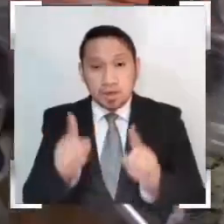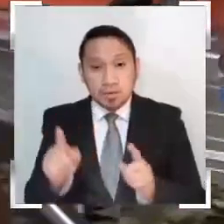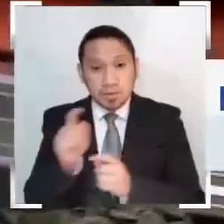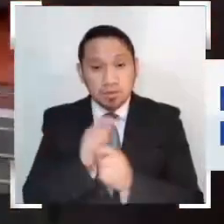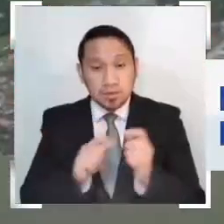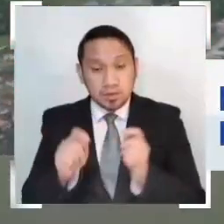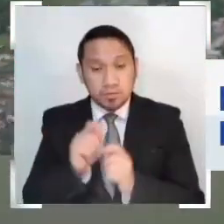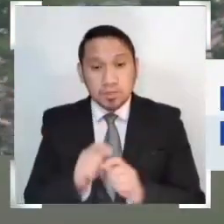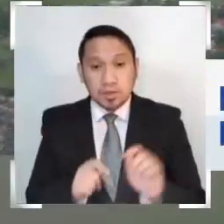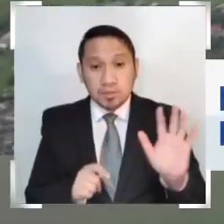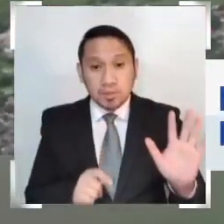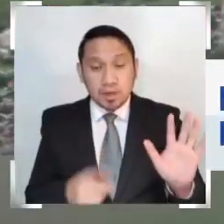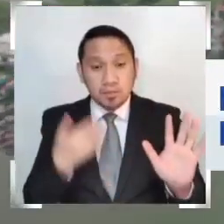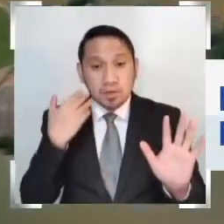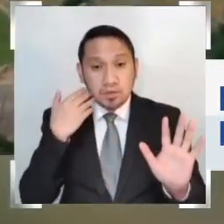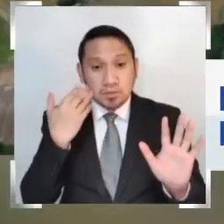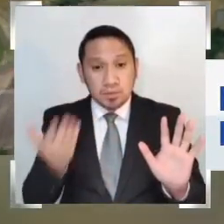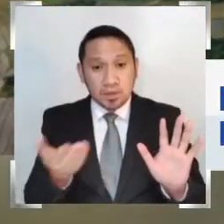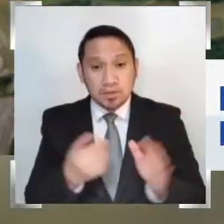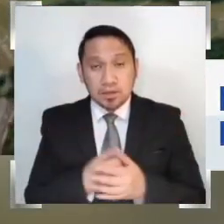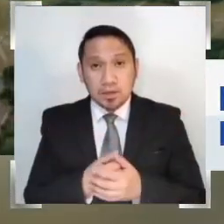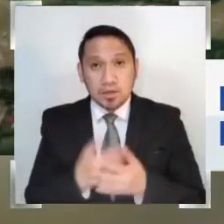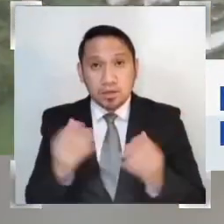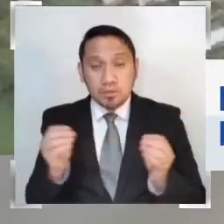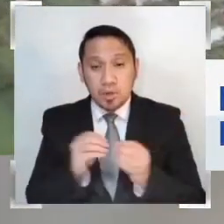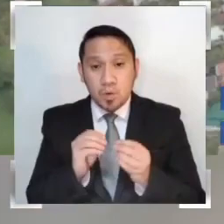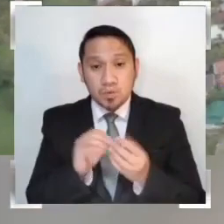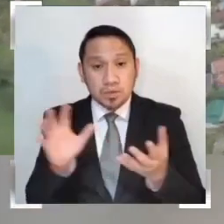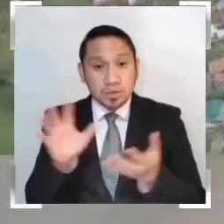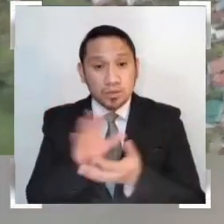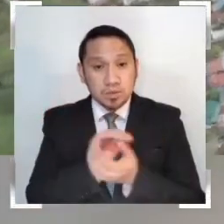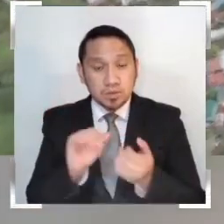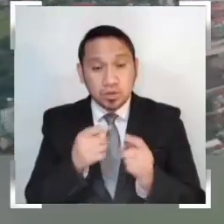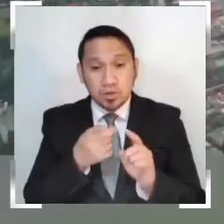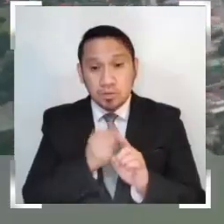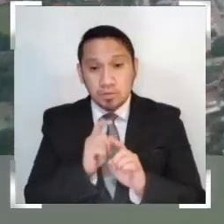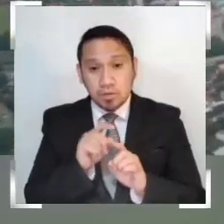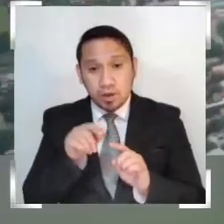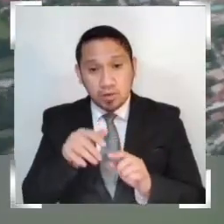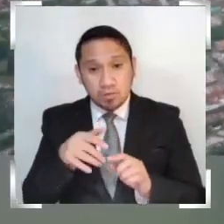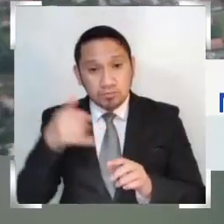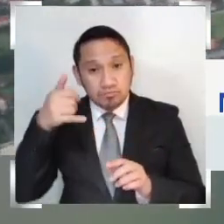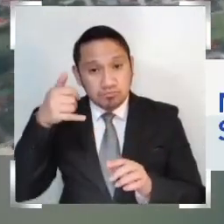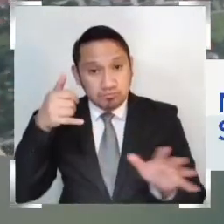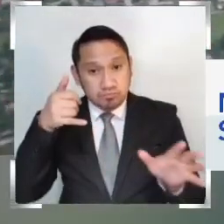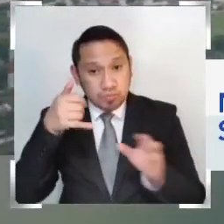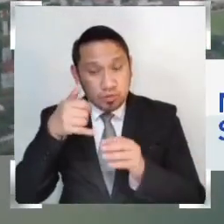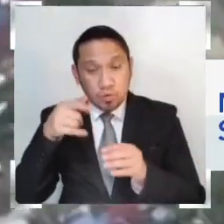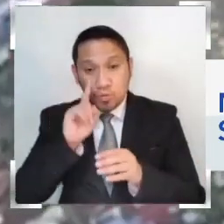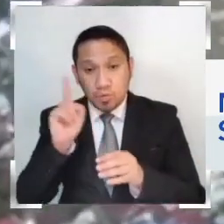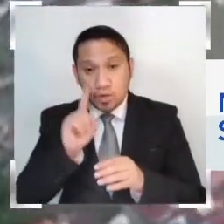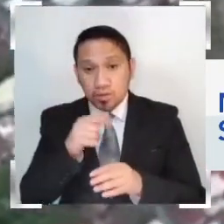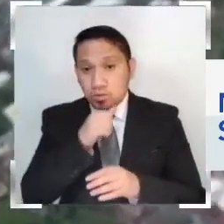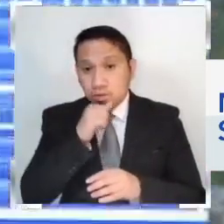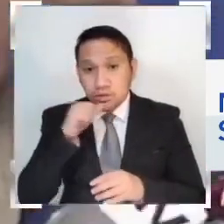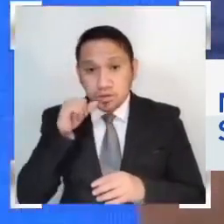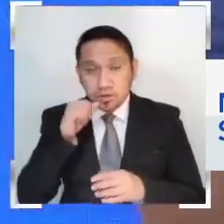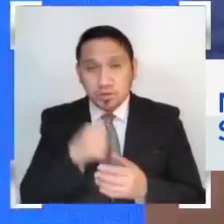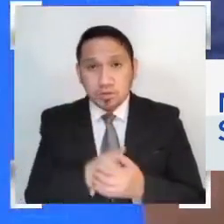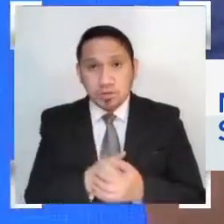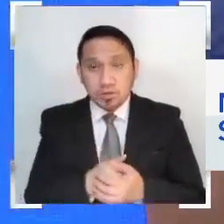naiulat na nasawi. Ang pinakanapinsala naman daw, base sa aerial inspection, ay ang agrikultura. In terms of